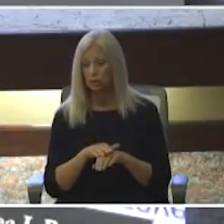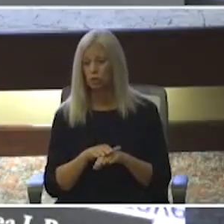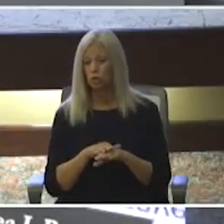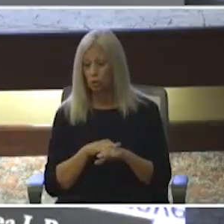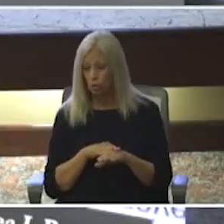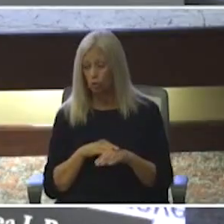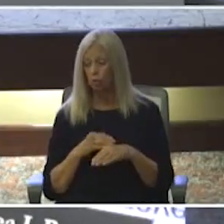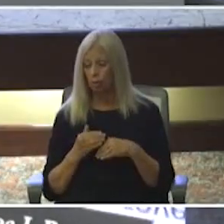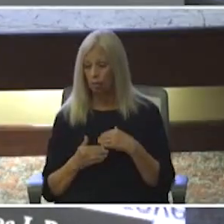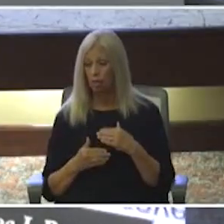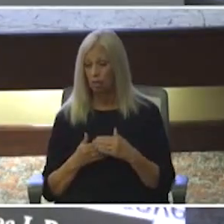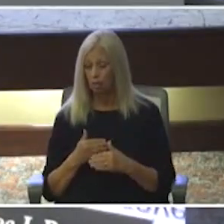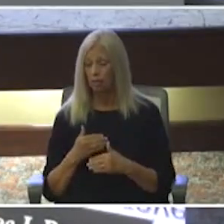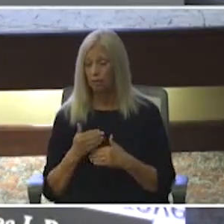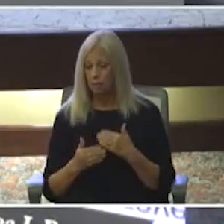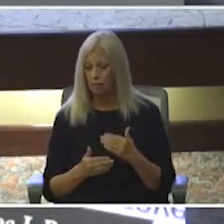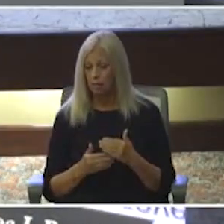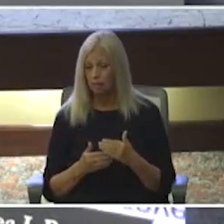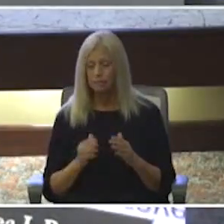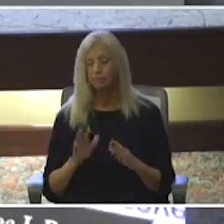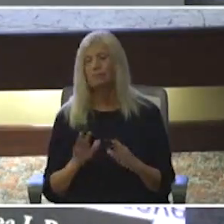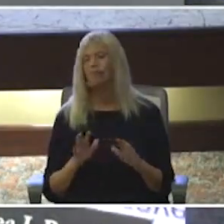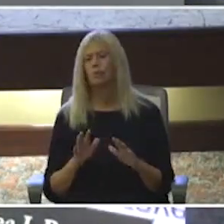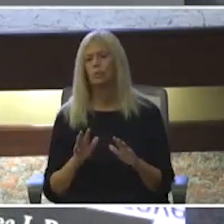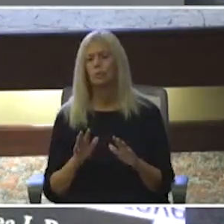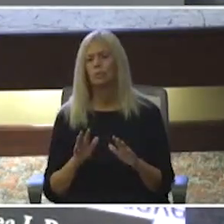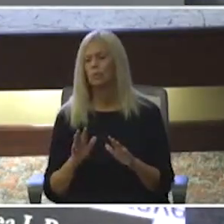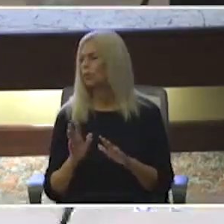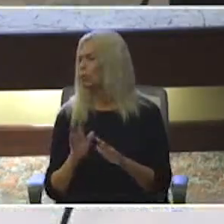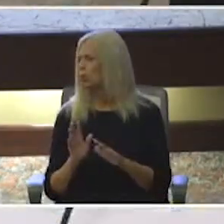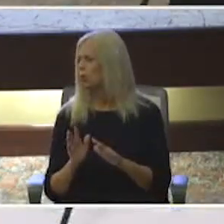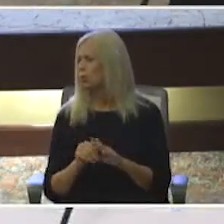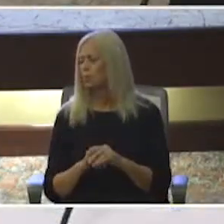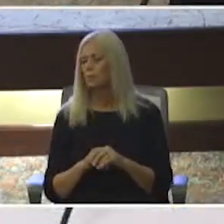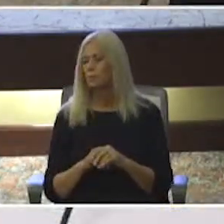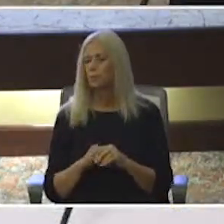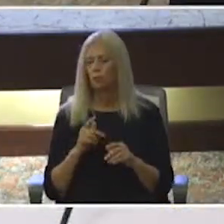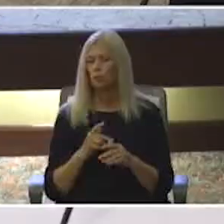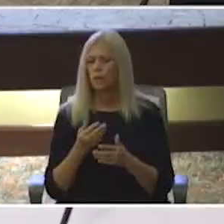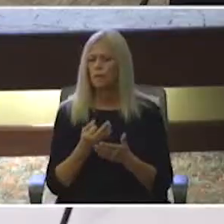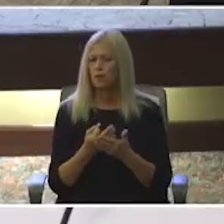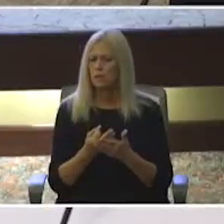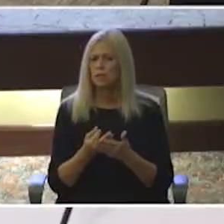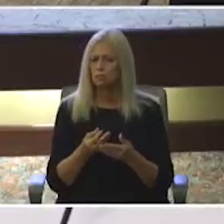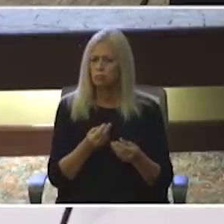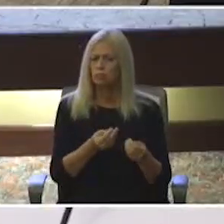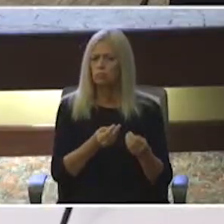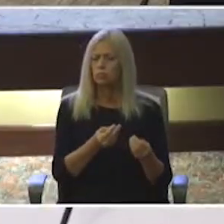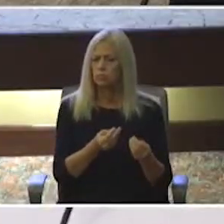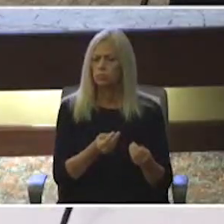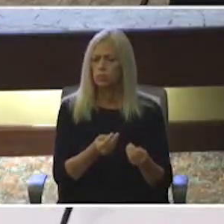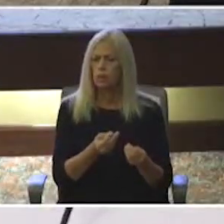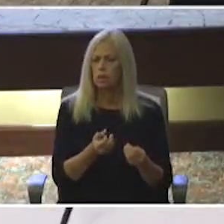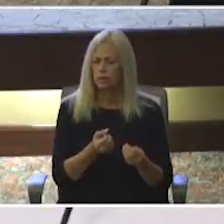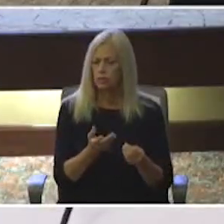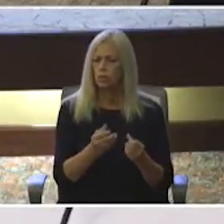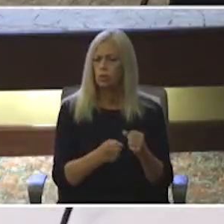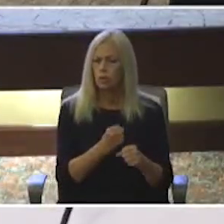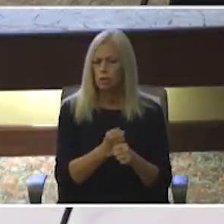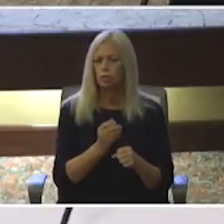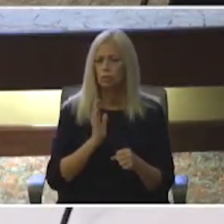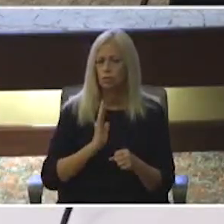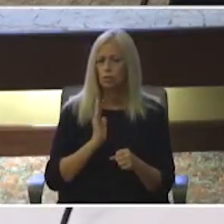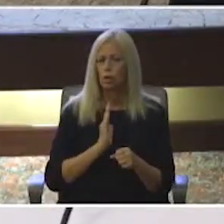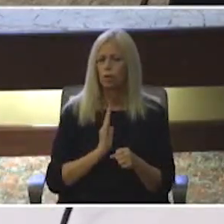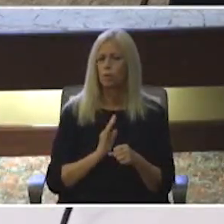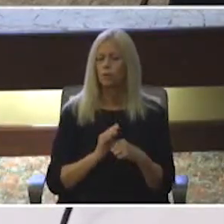so. meeting? I know that we've been No, we have talking about time. this. We funded it a couple of years ago, and I know that we're trying to refine it. And the other thing